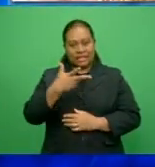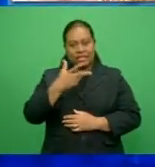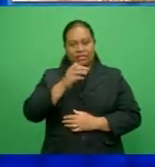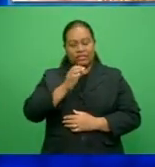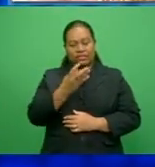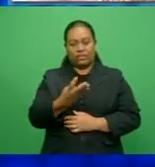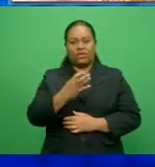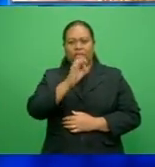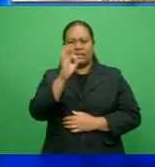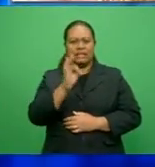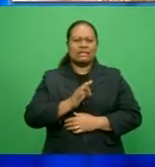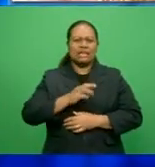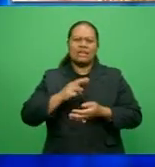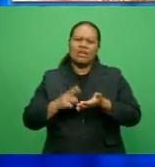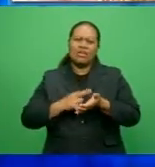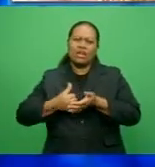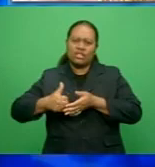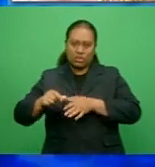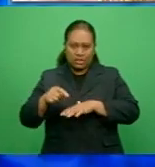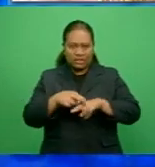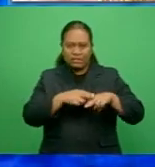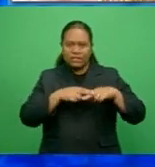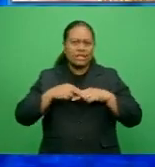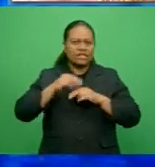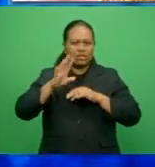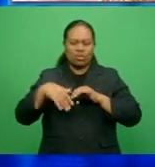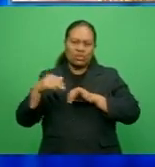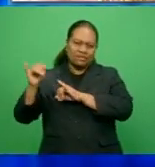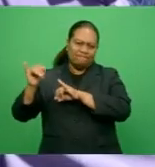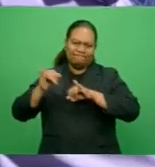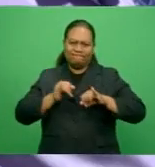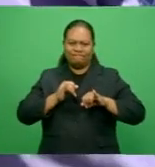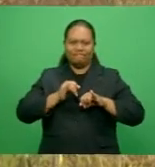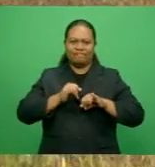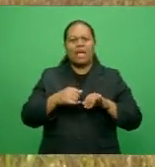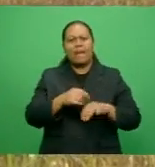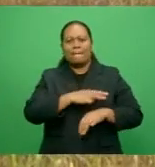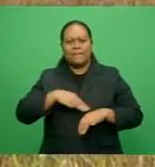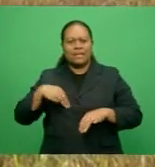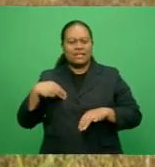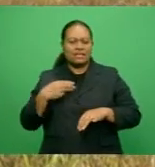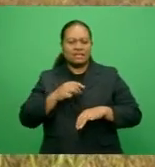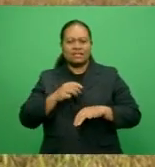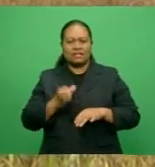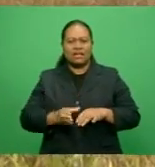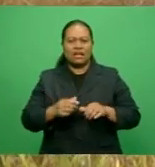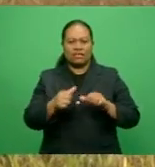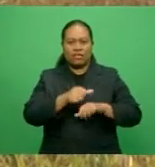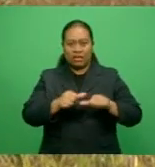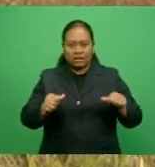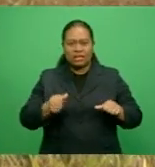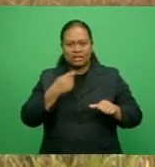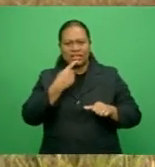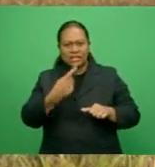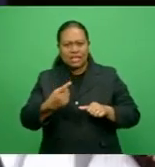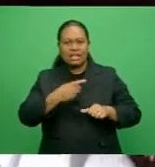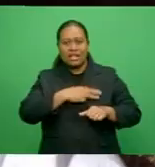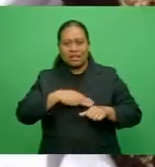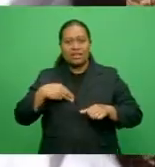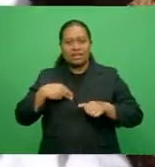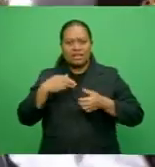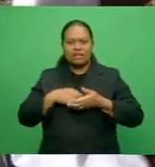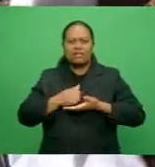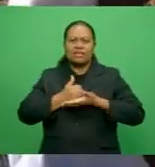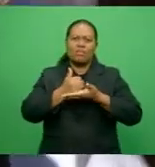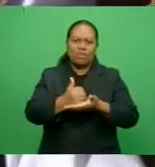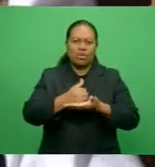84% of rice consumed in Fiji annually is imported. Agricultural Minister Dr. Mahendra Reddy says the ministry is investing in